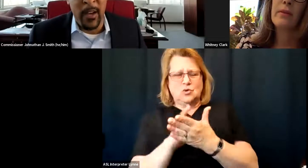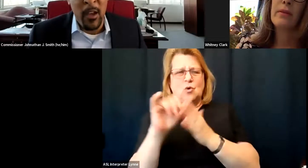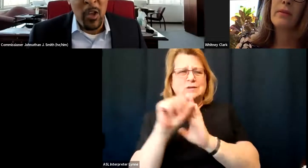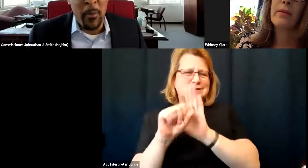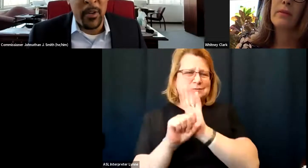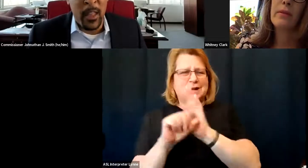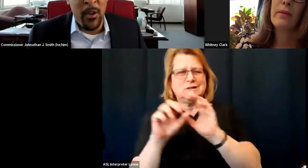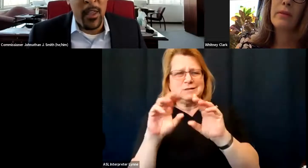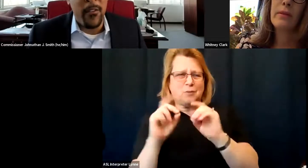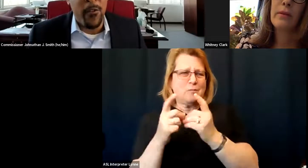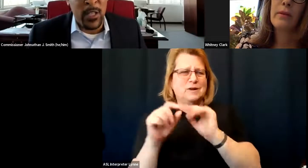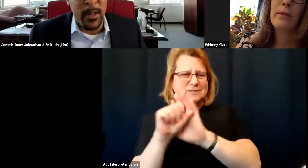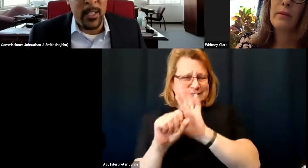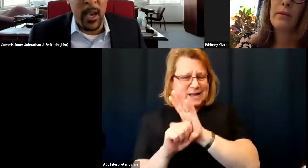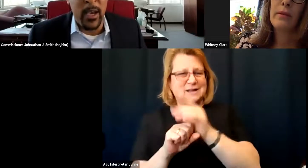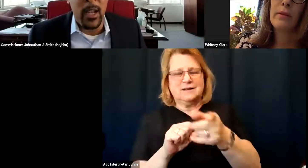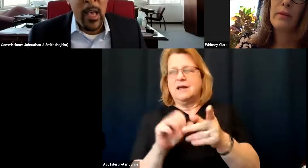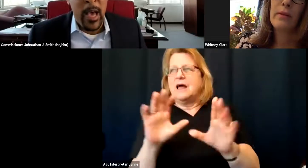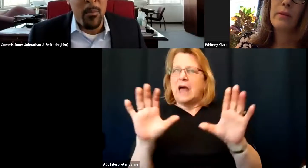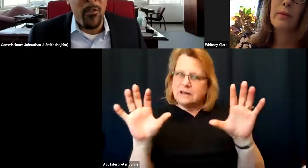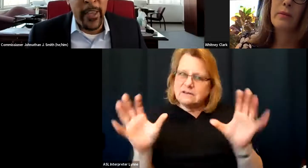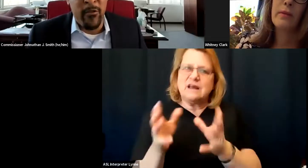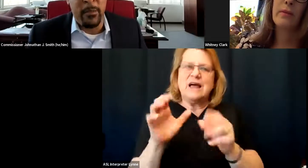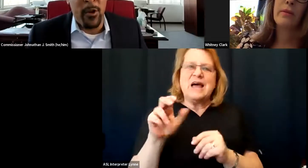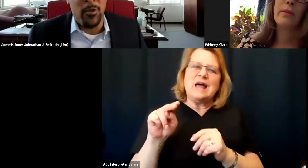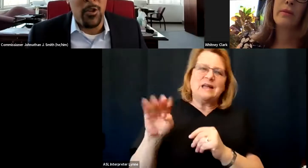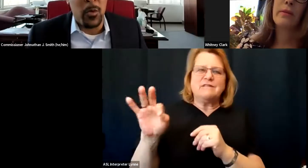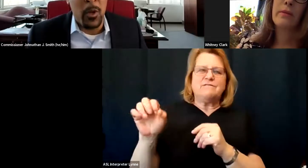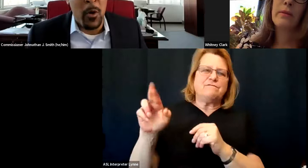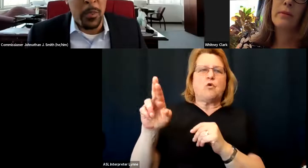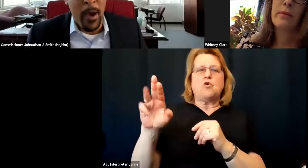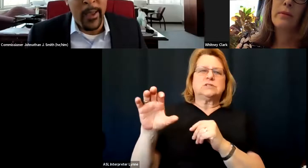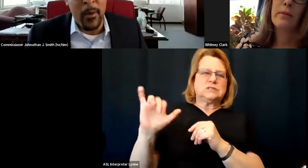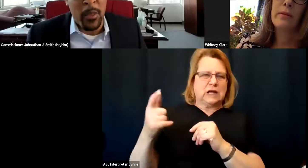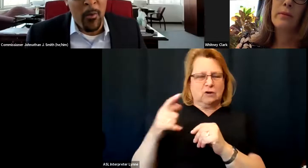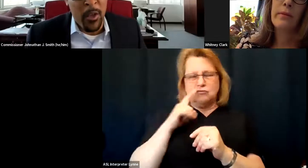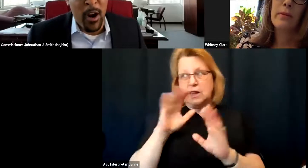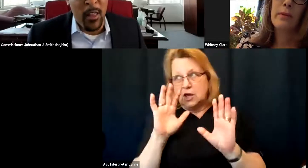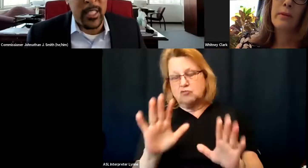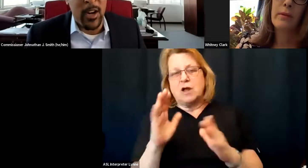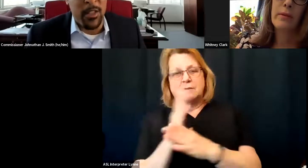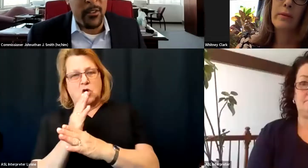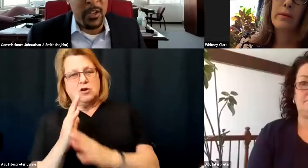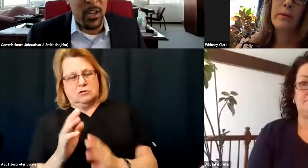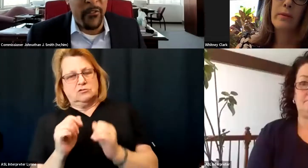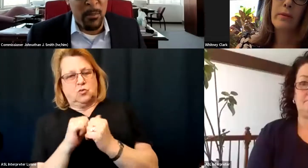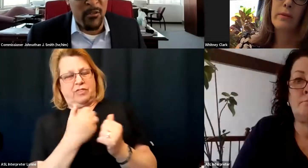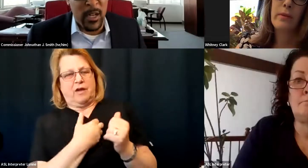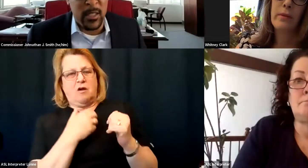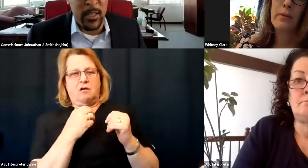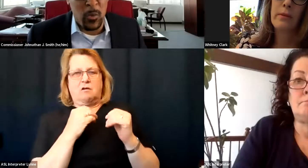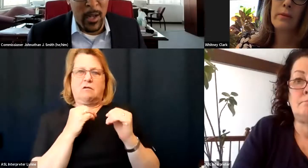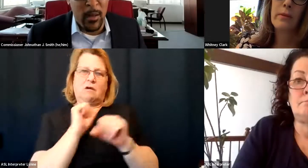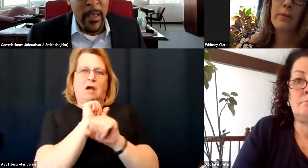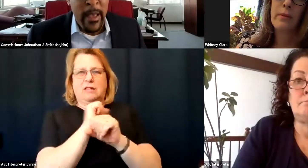have been, you know, particularly on the enforcement side, really great partners, you know, with our colleagues here at the Division of Human